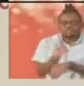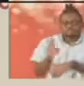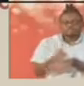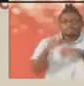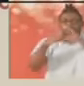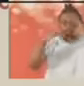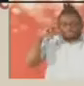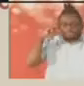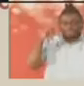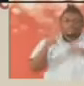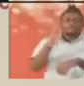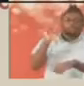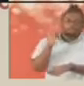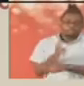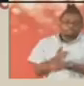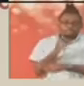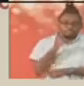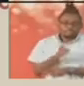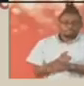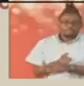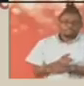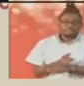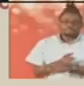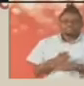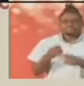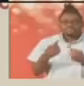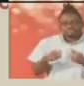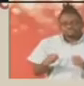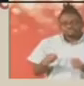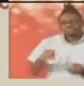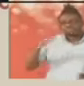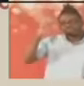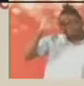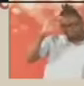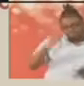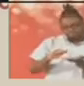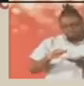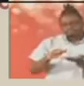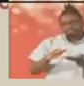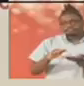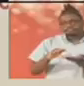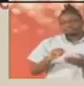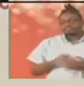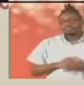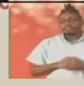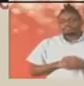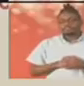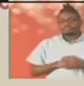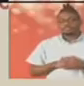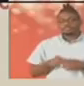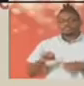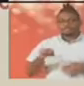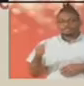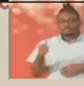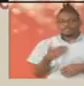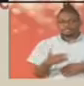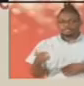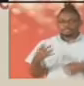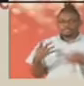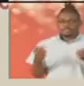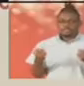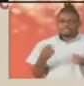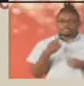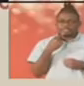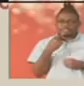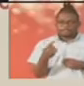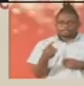to reduce the number of COVID-19 cases that we are experiencing right now. And the other thing that I have observed, even in my own workplace,